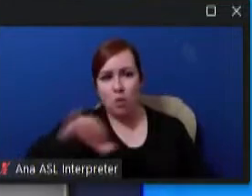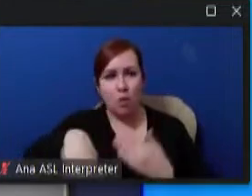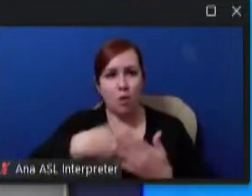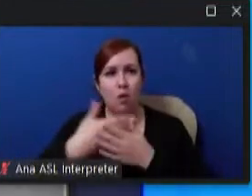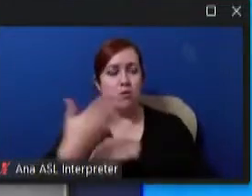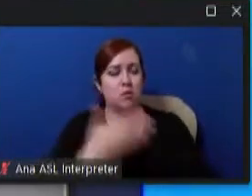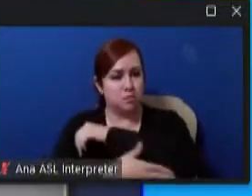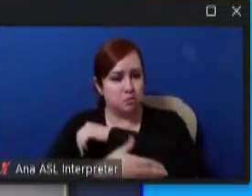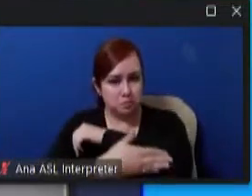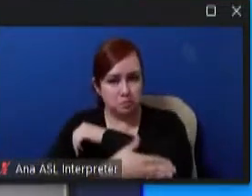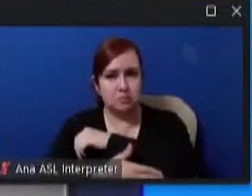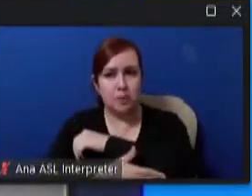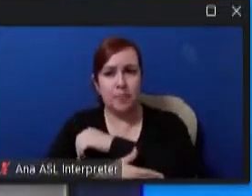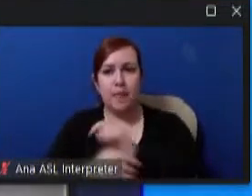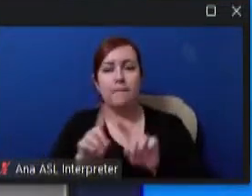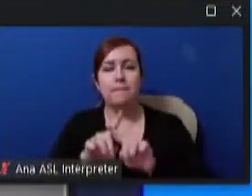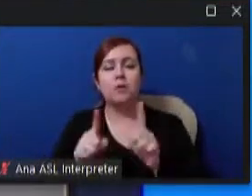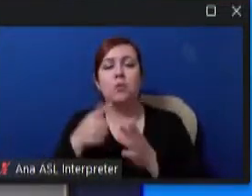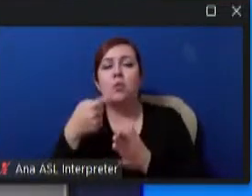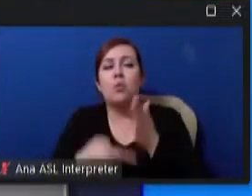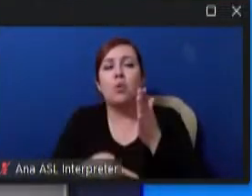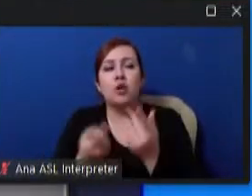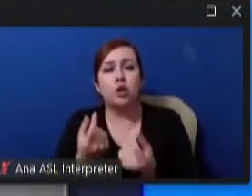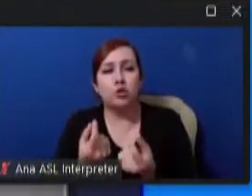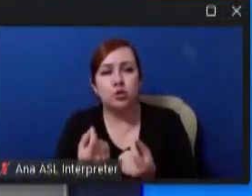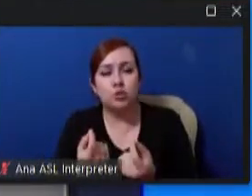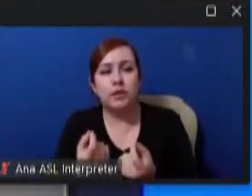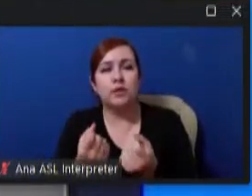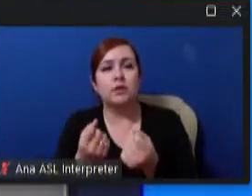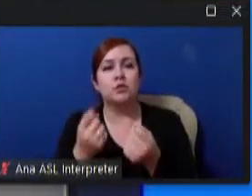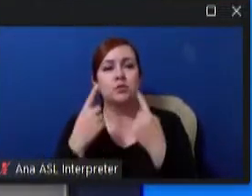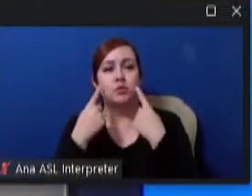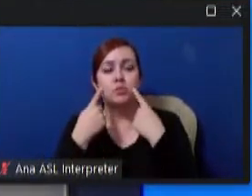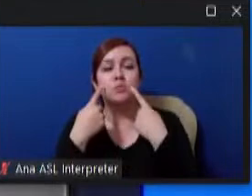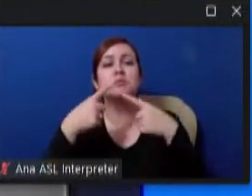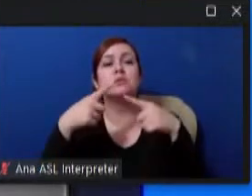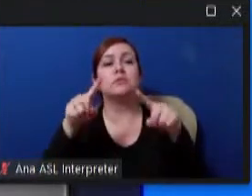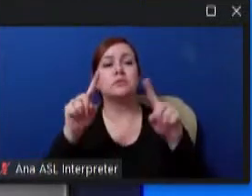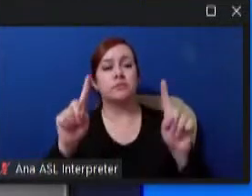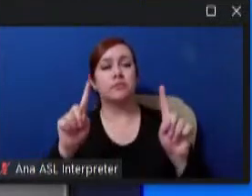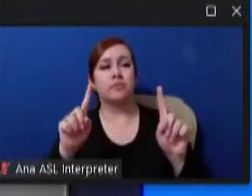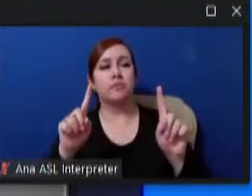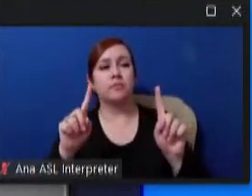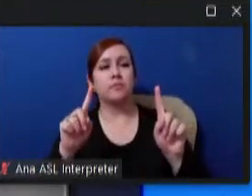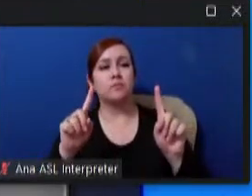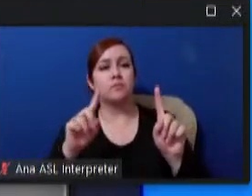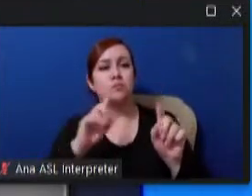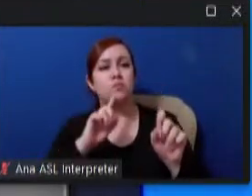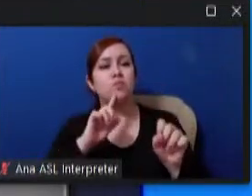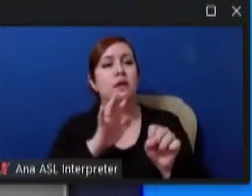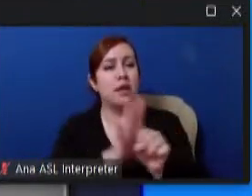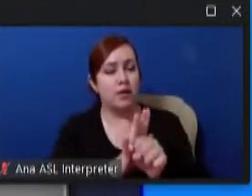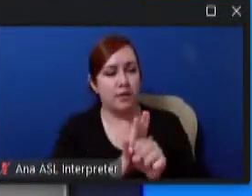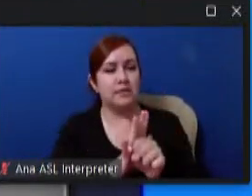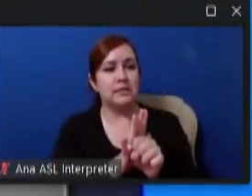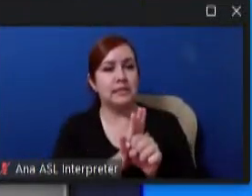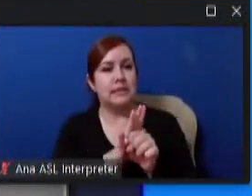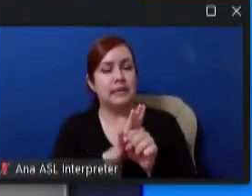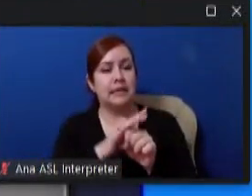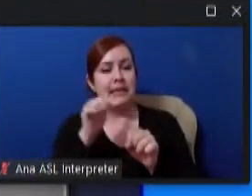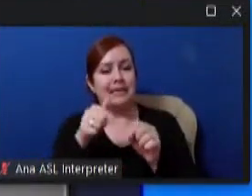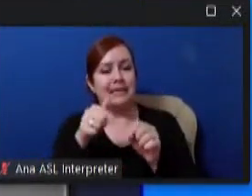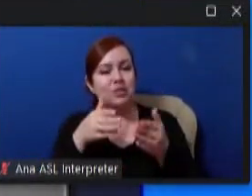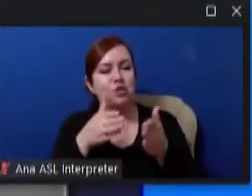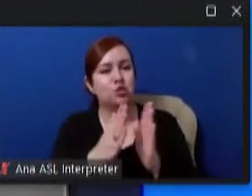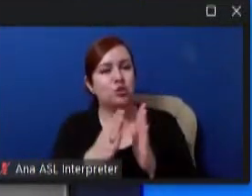projects and programs that you are deploying nationwide. So wondering how